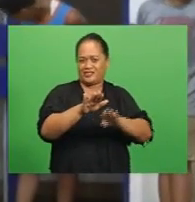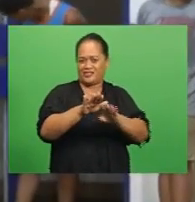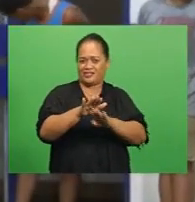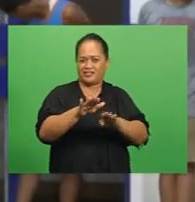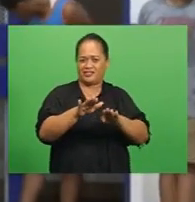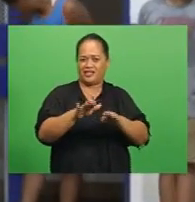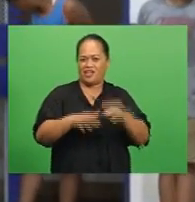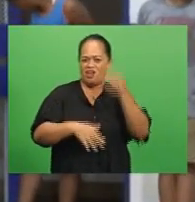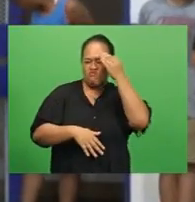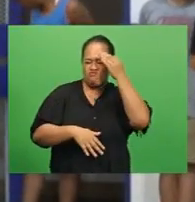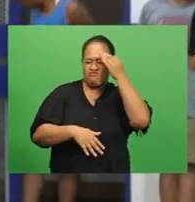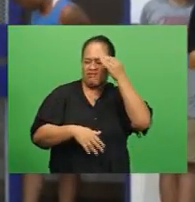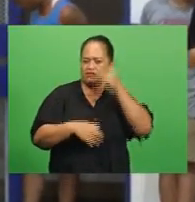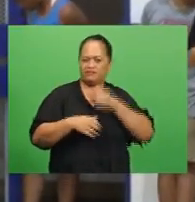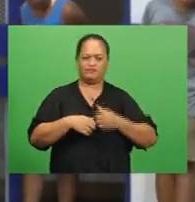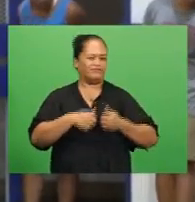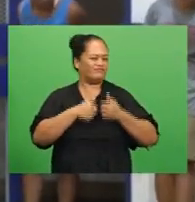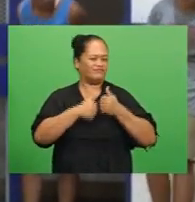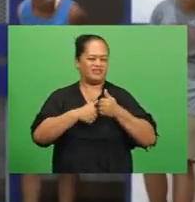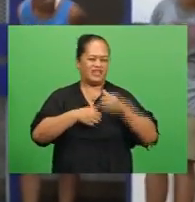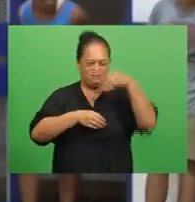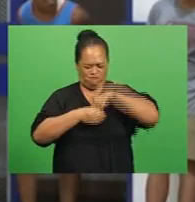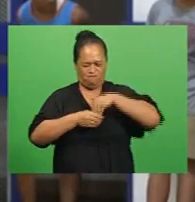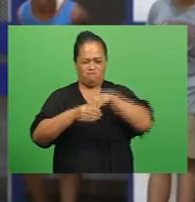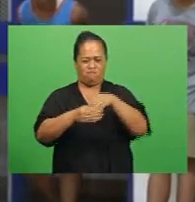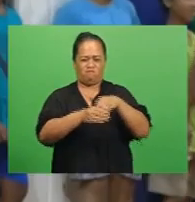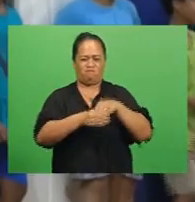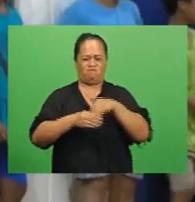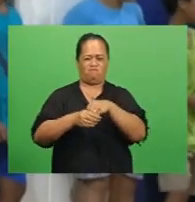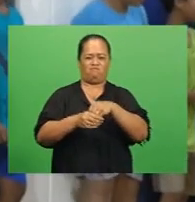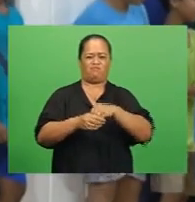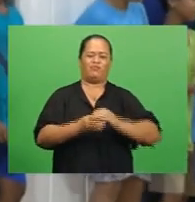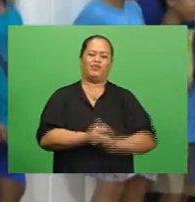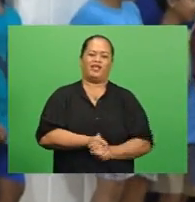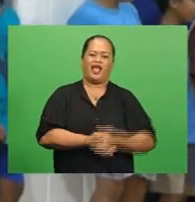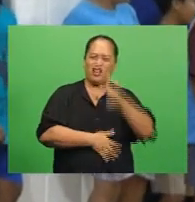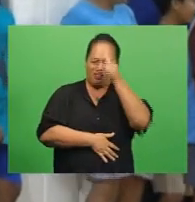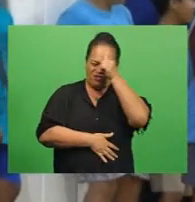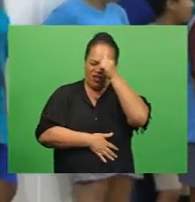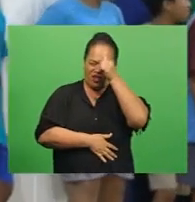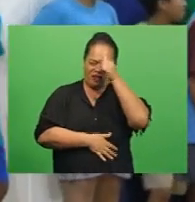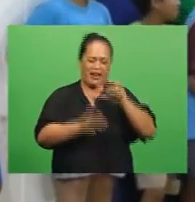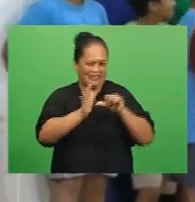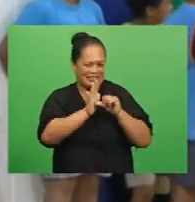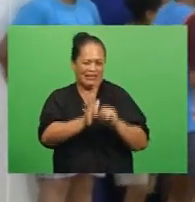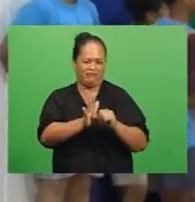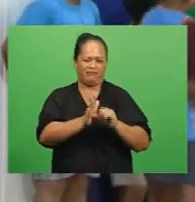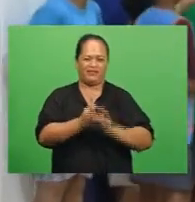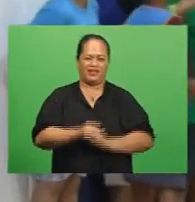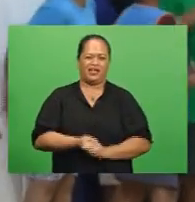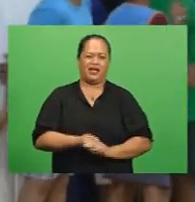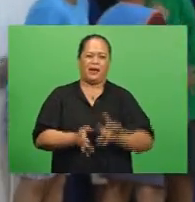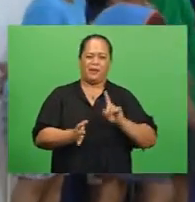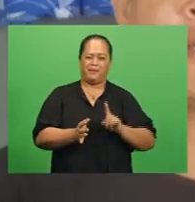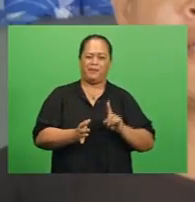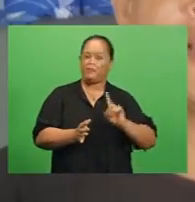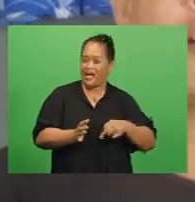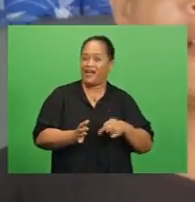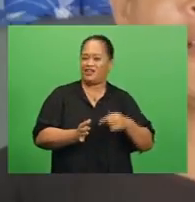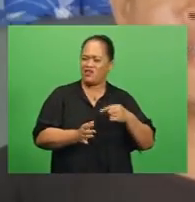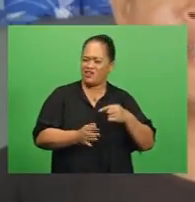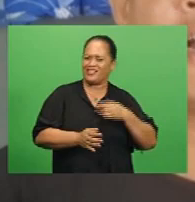of basketball is really instilled in them. So whilst we know it's going to be tough, we'd like people to come and support